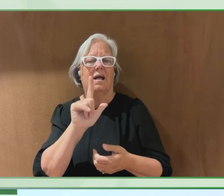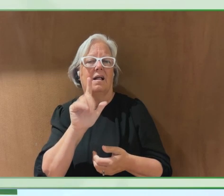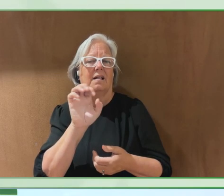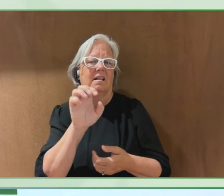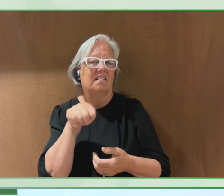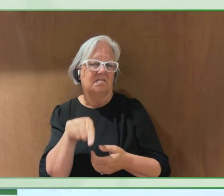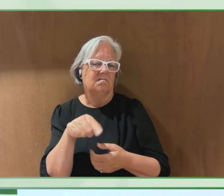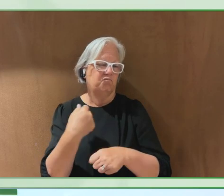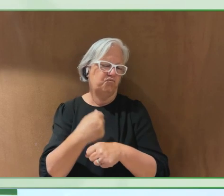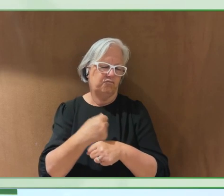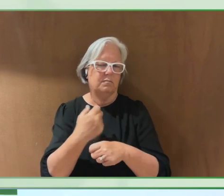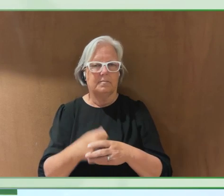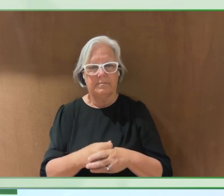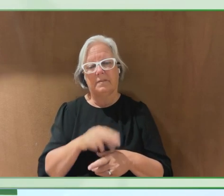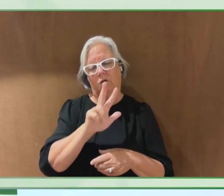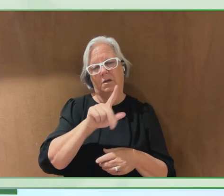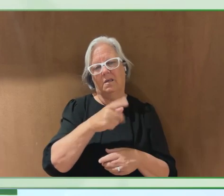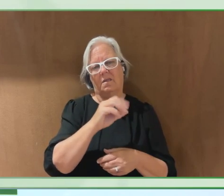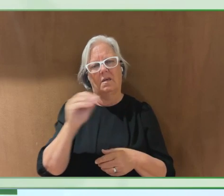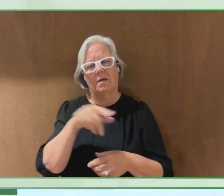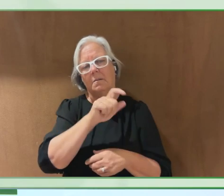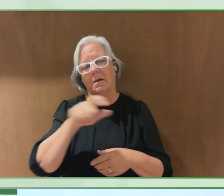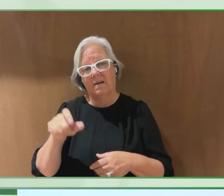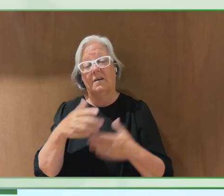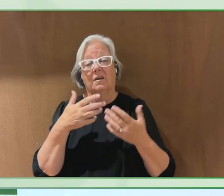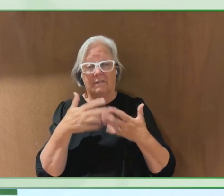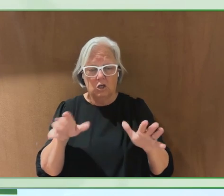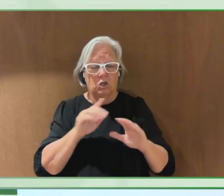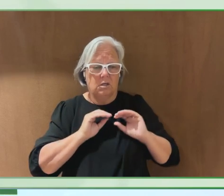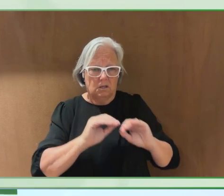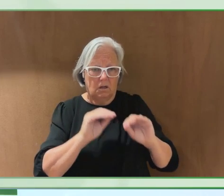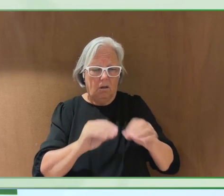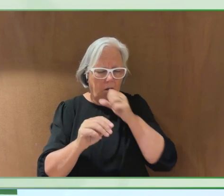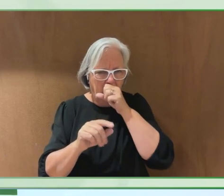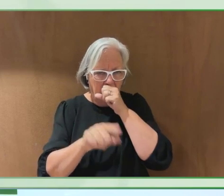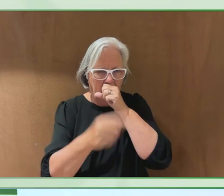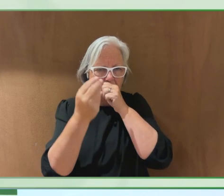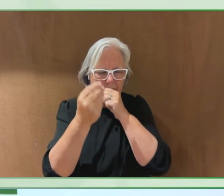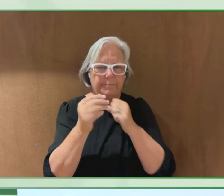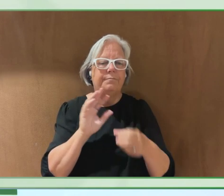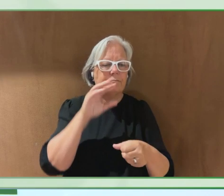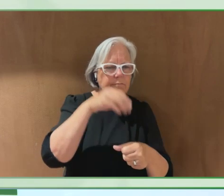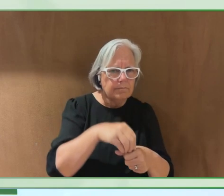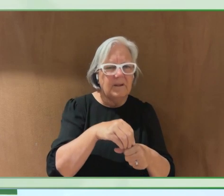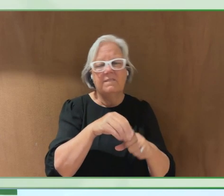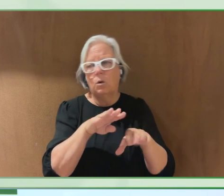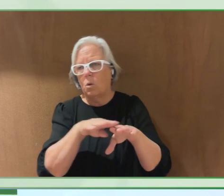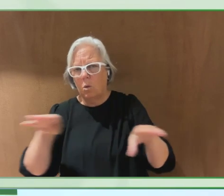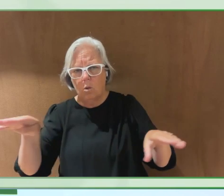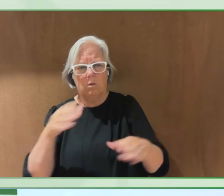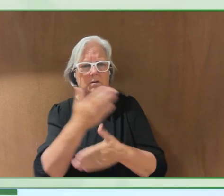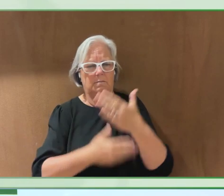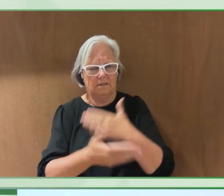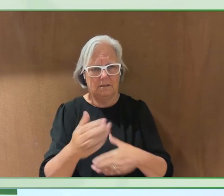3,000 persons with disabilities have been trained through our Centers of Excellence for Financial Inclusion across all disabilities. 7,000 employees